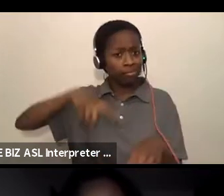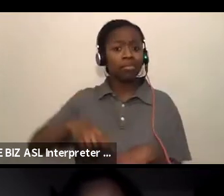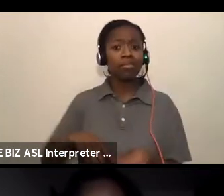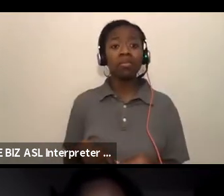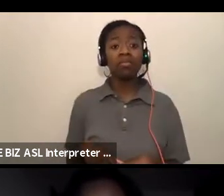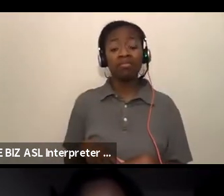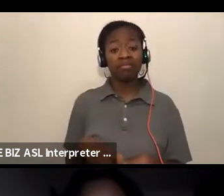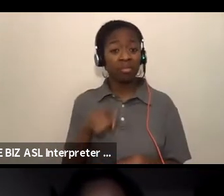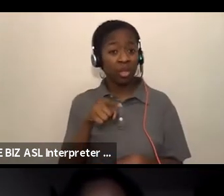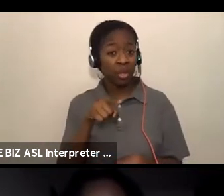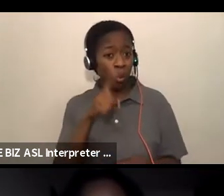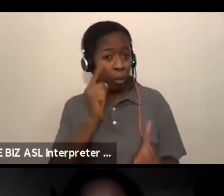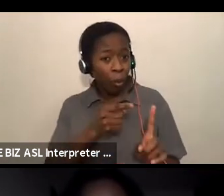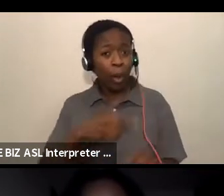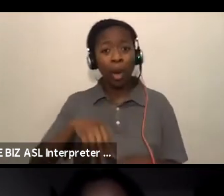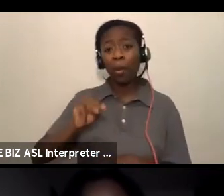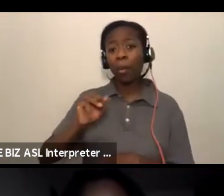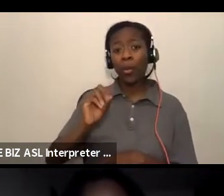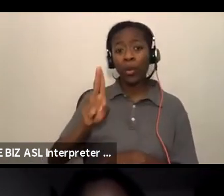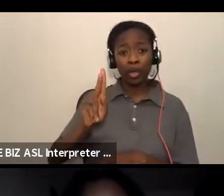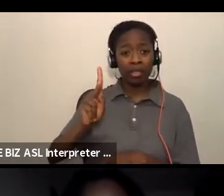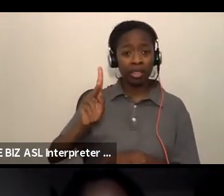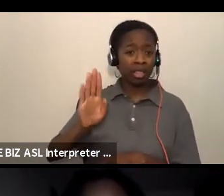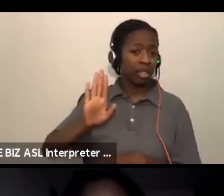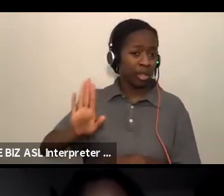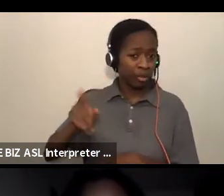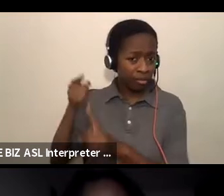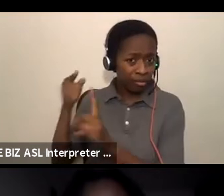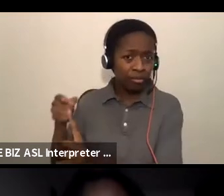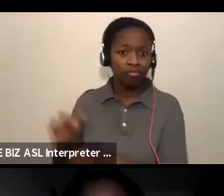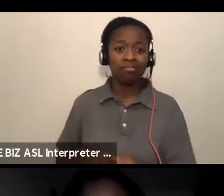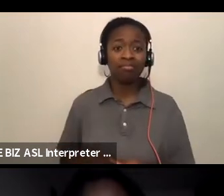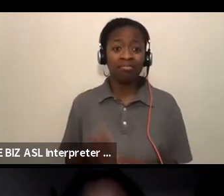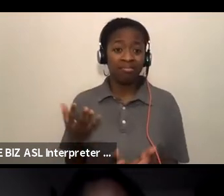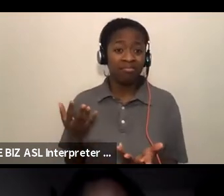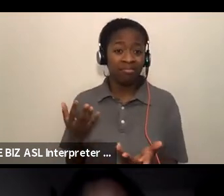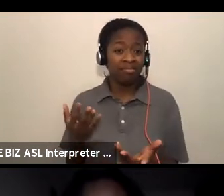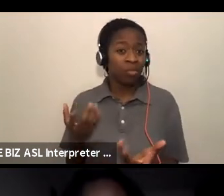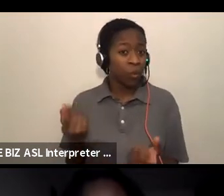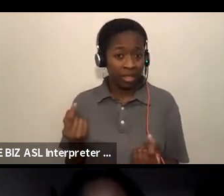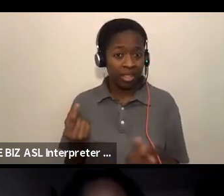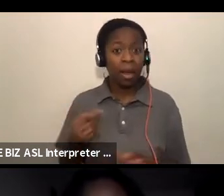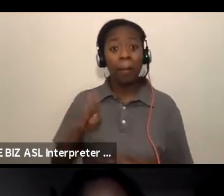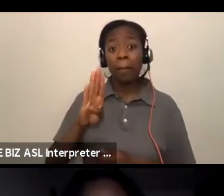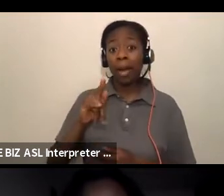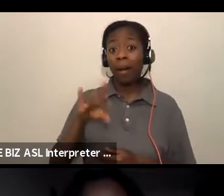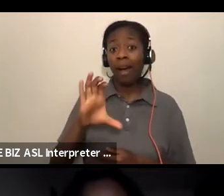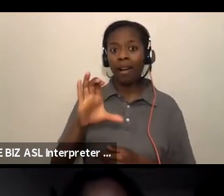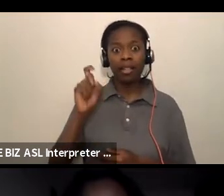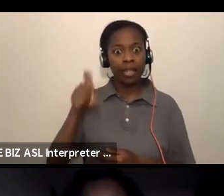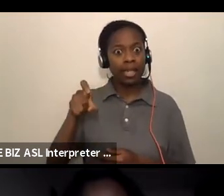is that as BIPOC artists, you have to build other skill sets. You can't just